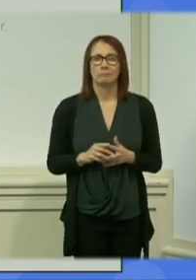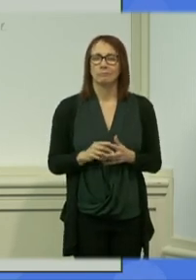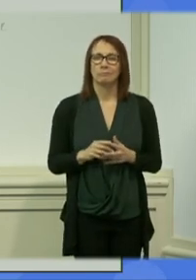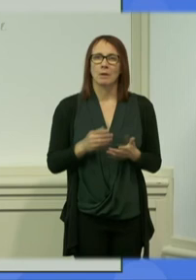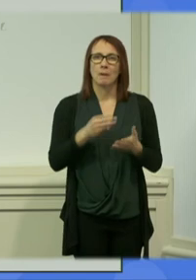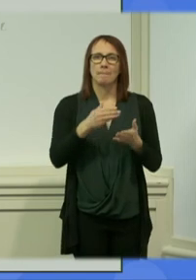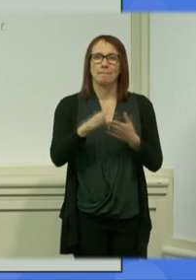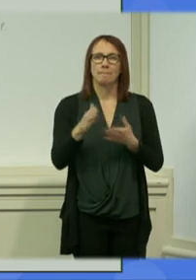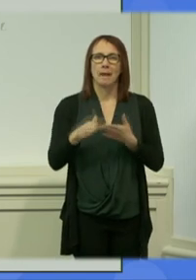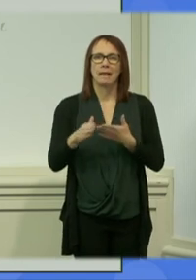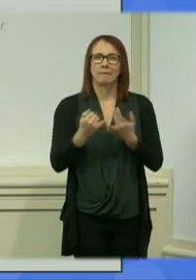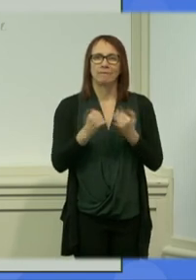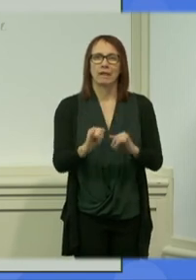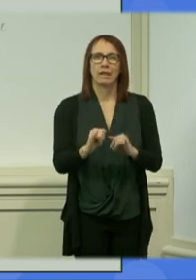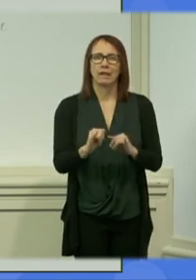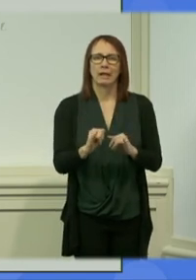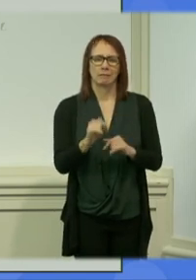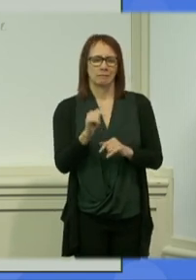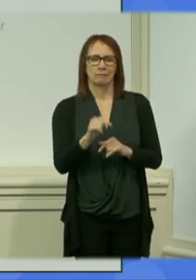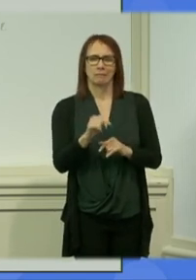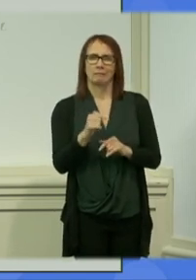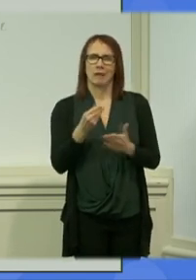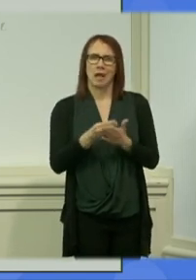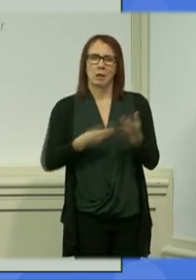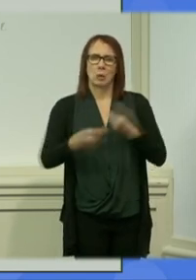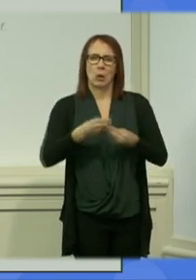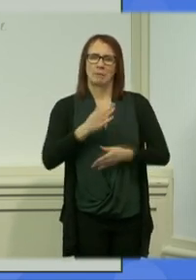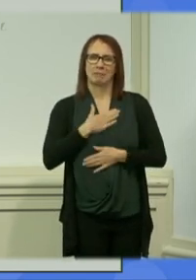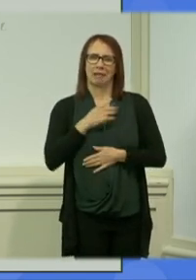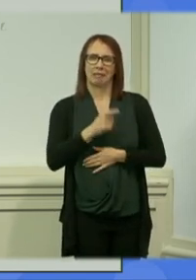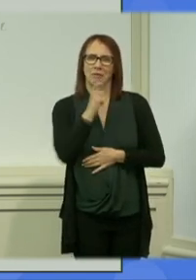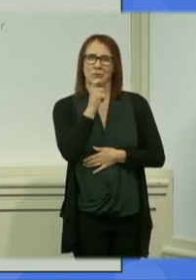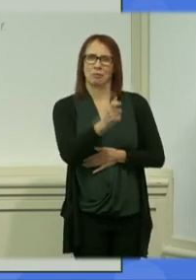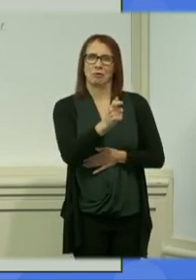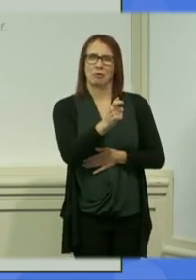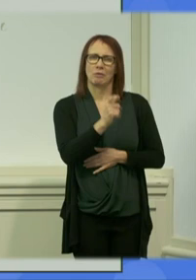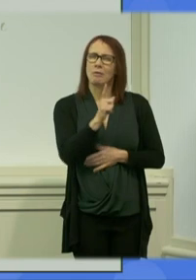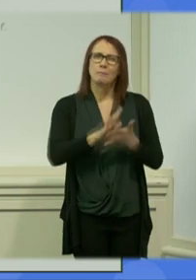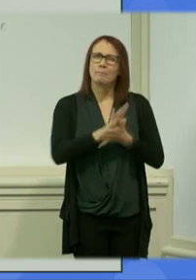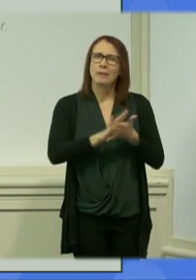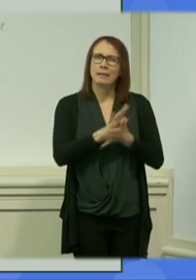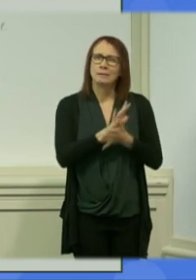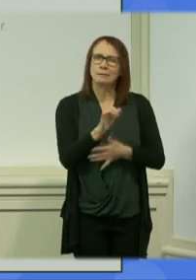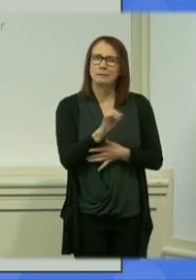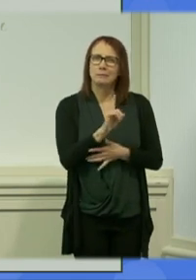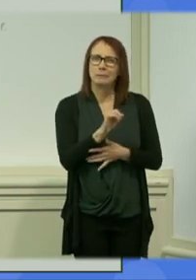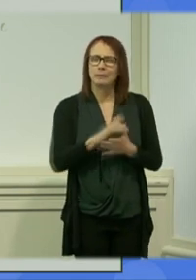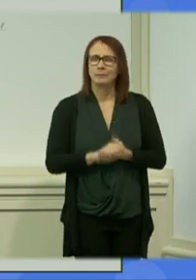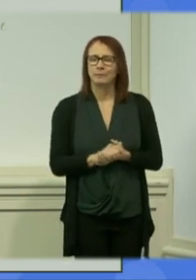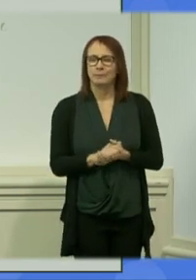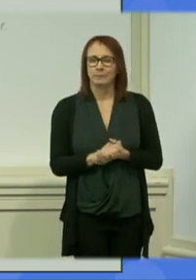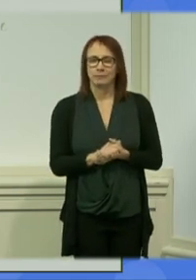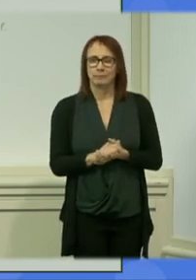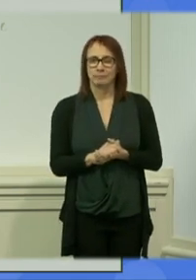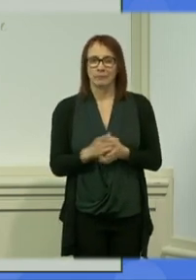like a technical term, and it's a term that economists like to use quite a lot. And all it means is instances where if you